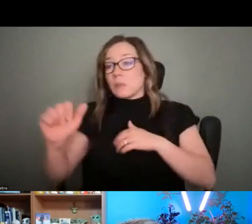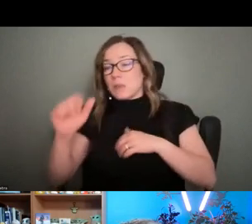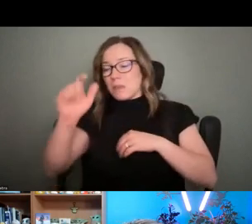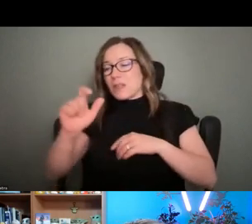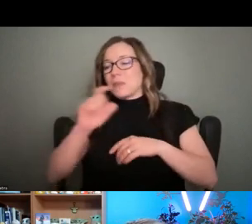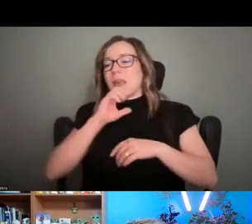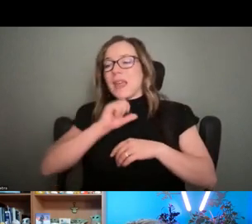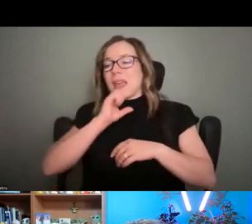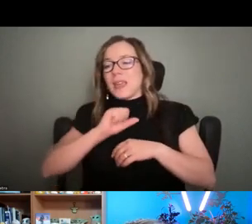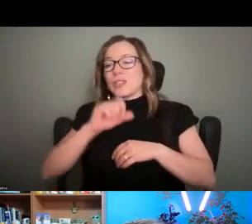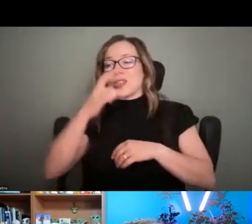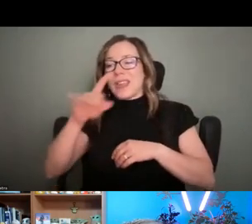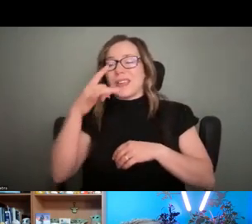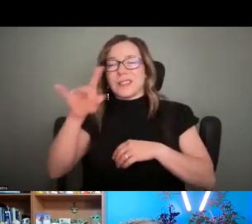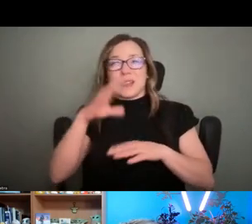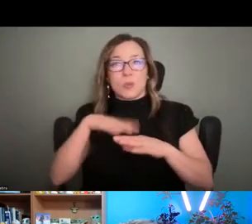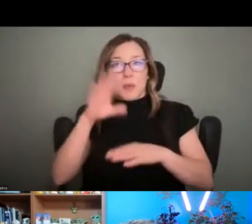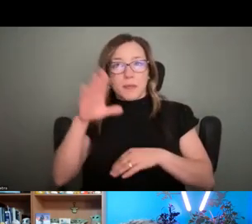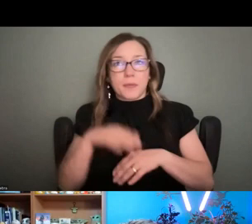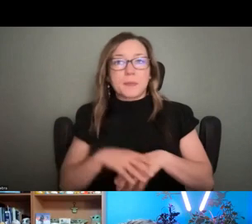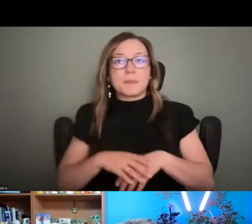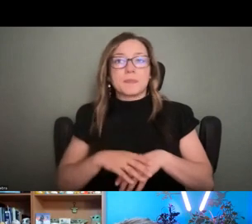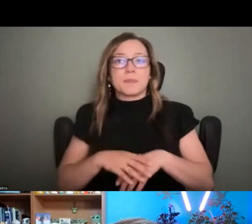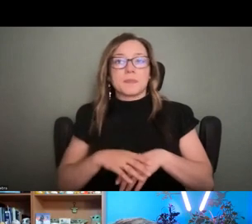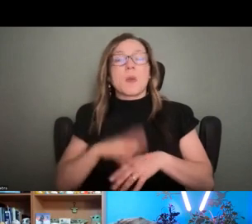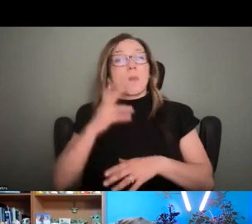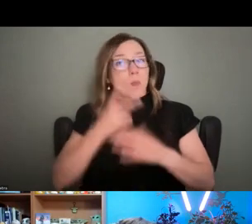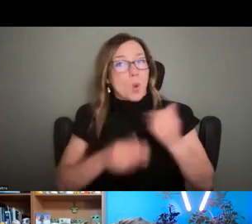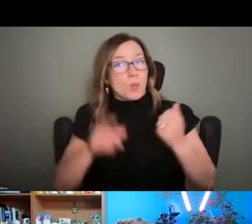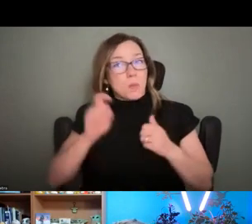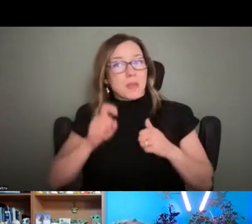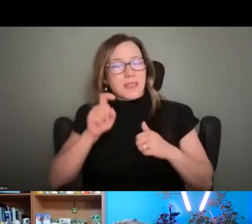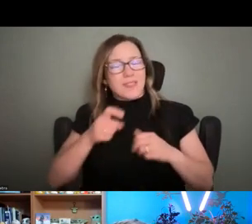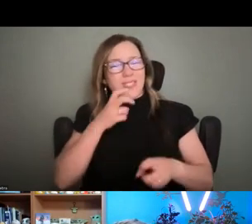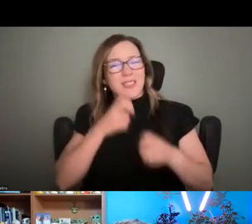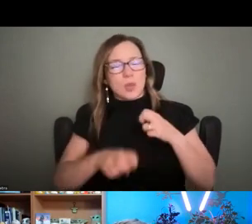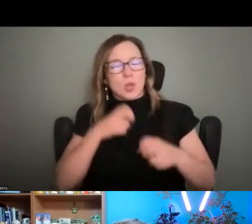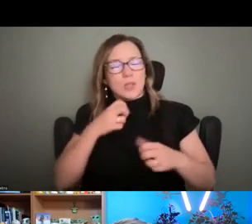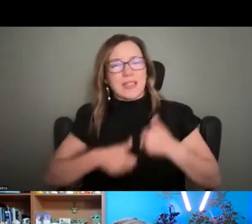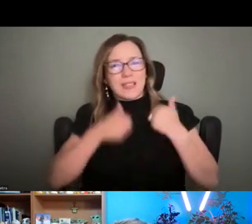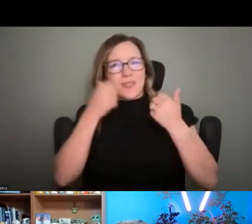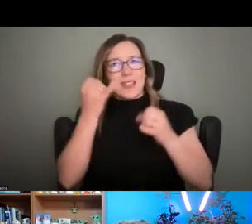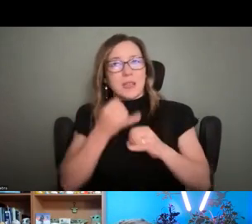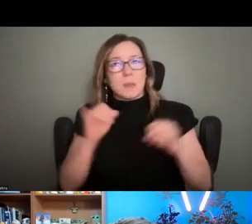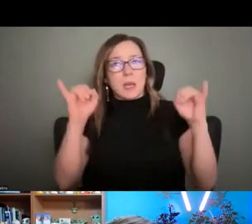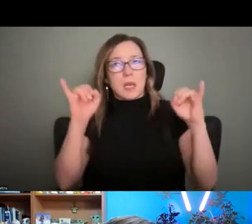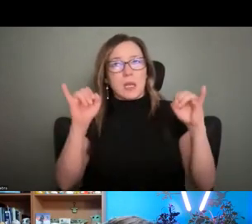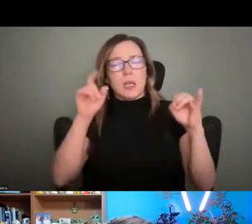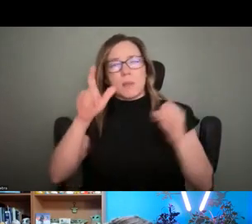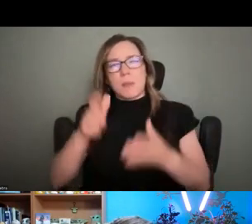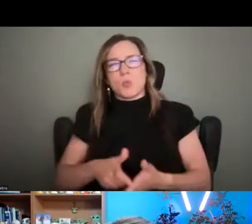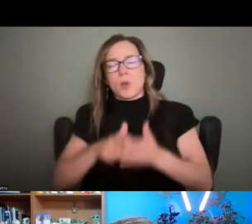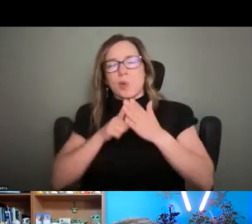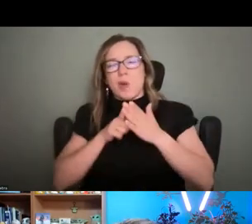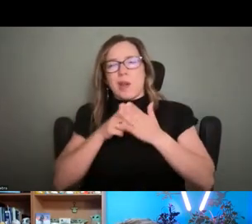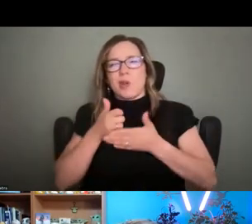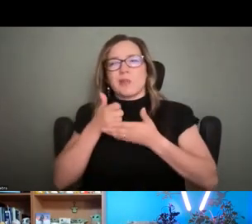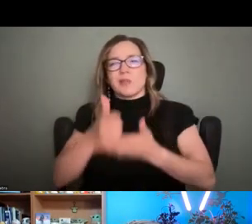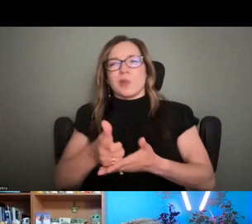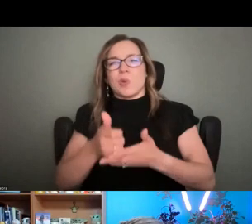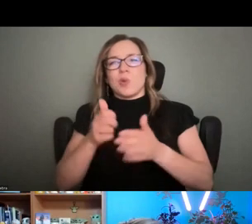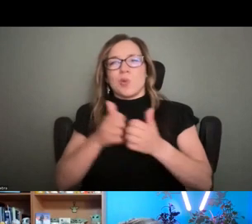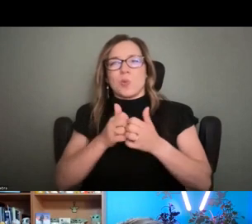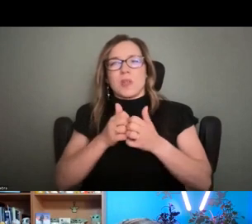age 18 or over, and both must have difficulty living independently and require assistance with